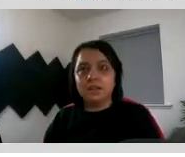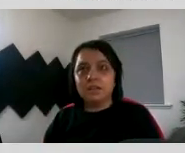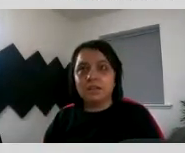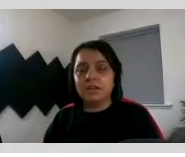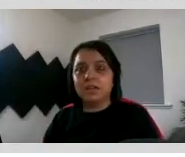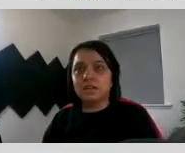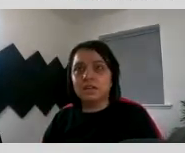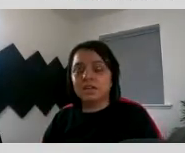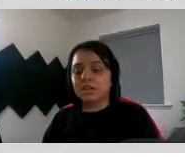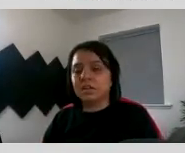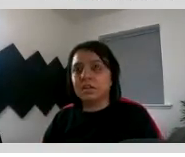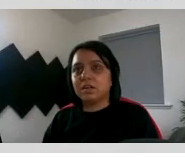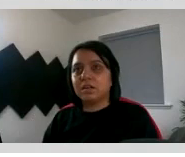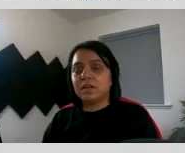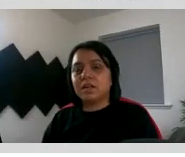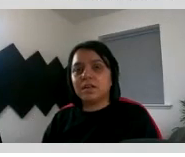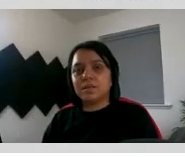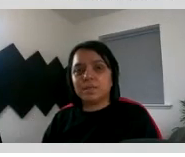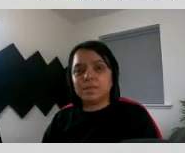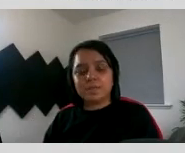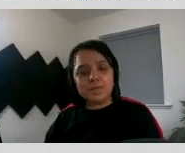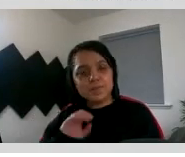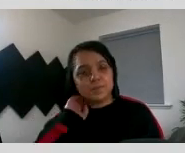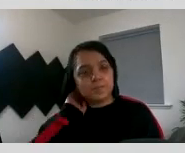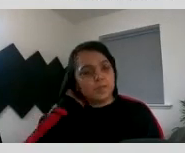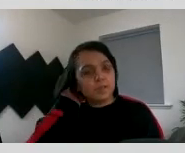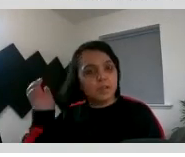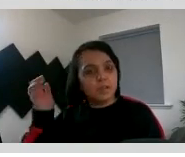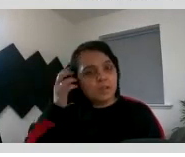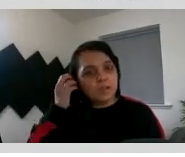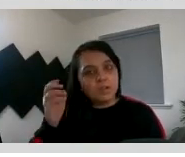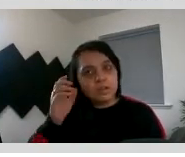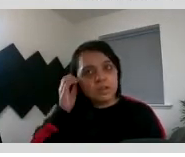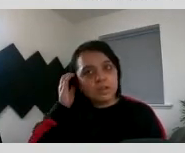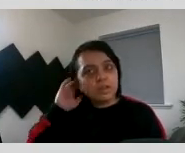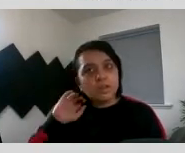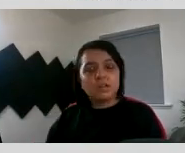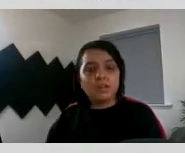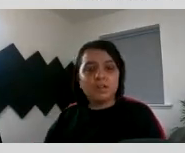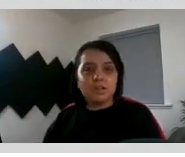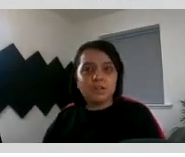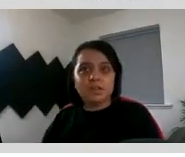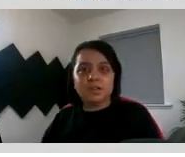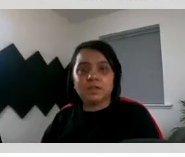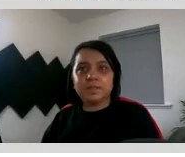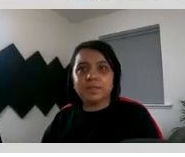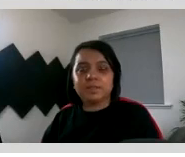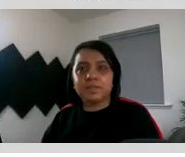to be with somebody else? Do I have to have an agency around? Do I have to